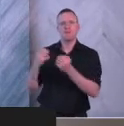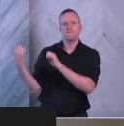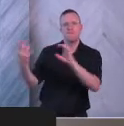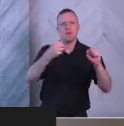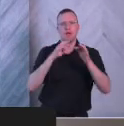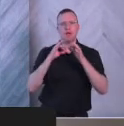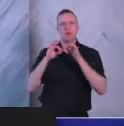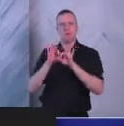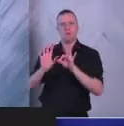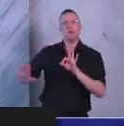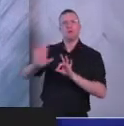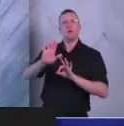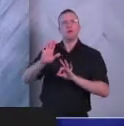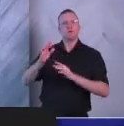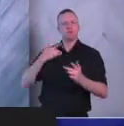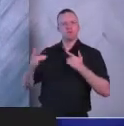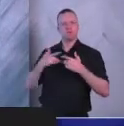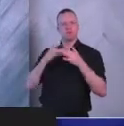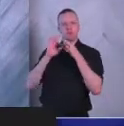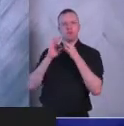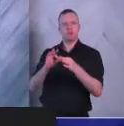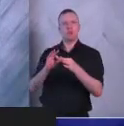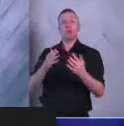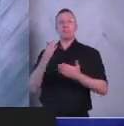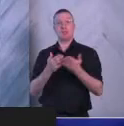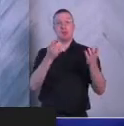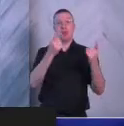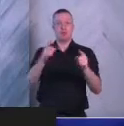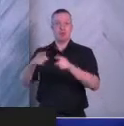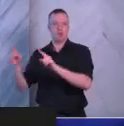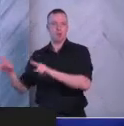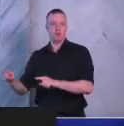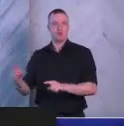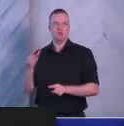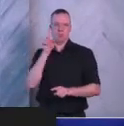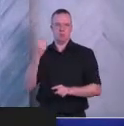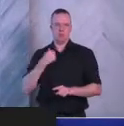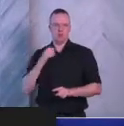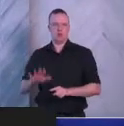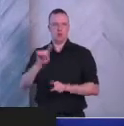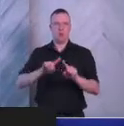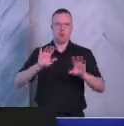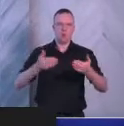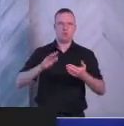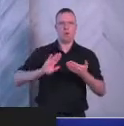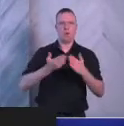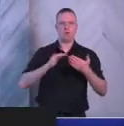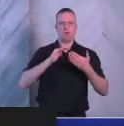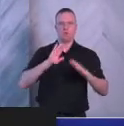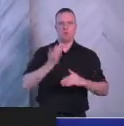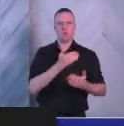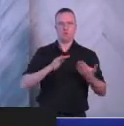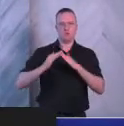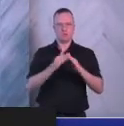their important concerns regarding some of the events that had taken place, not just nationally, but indeed in our community. And it gave me an